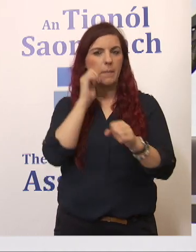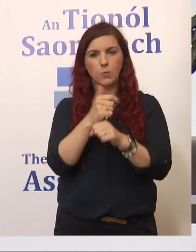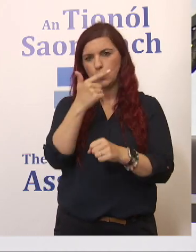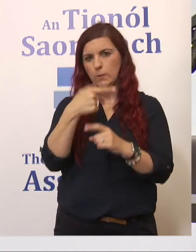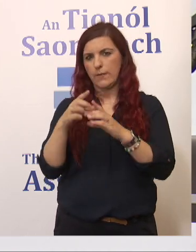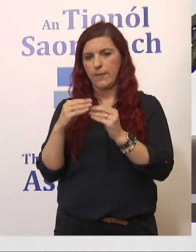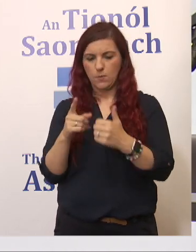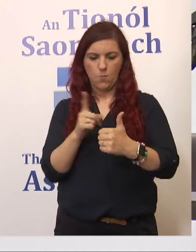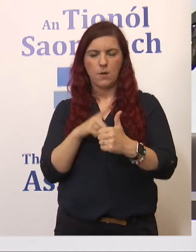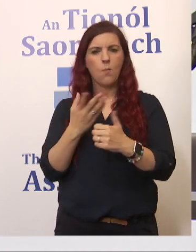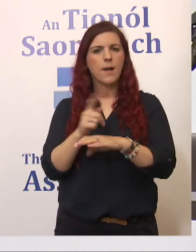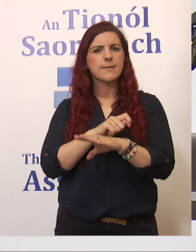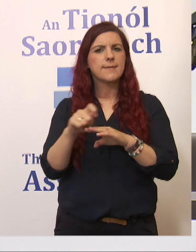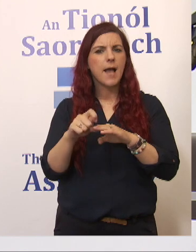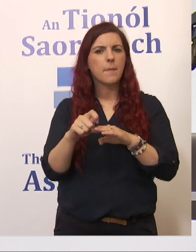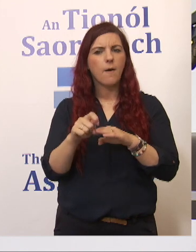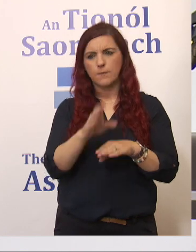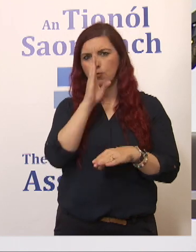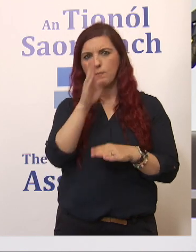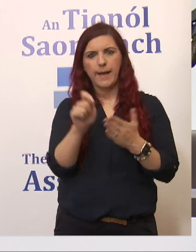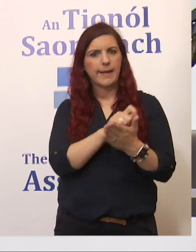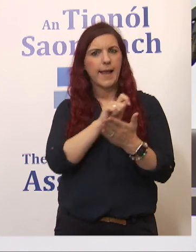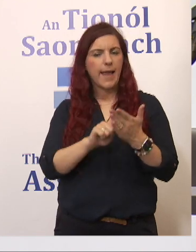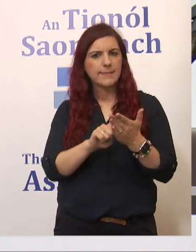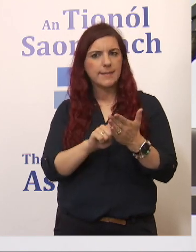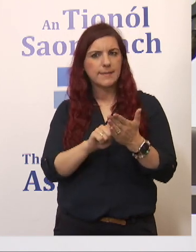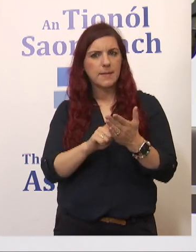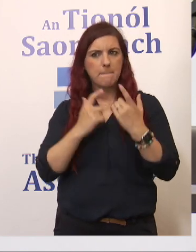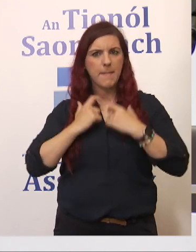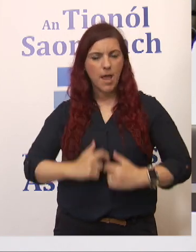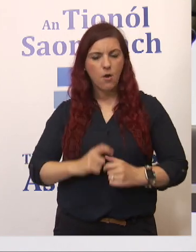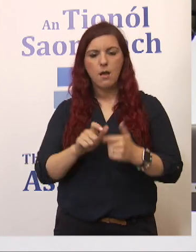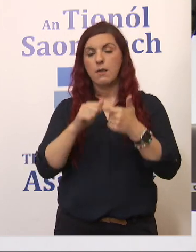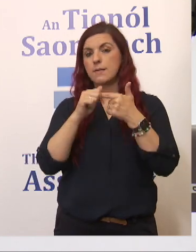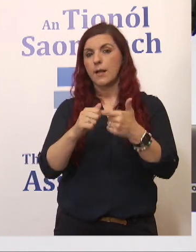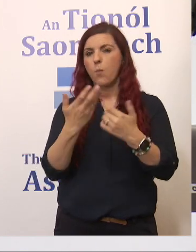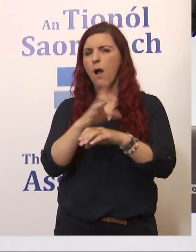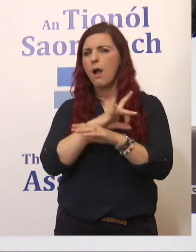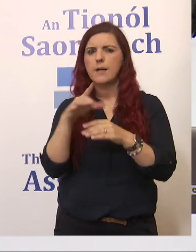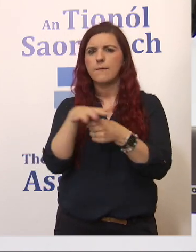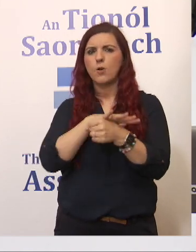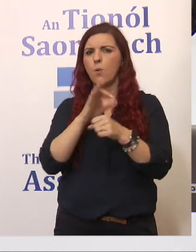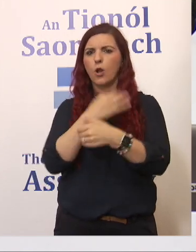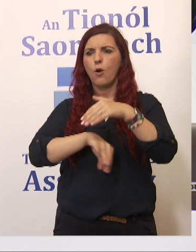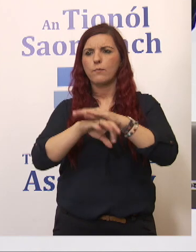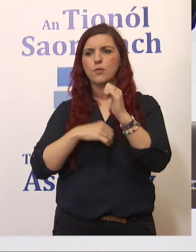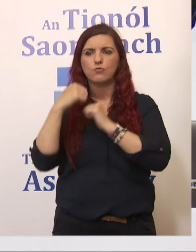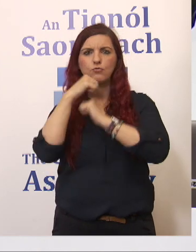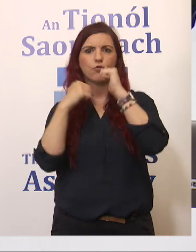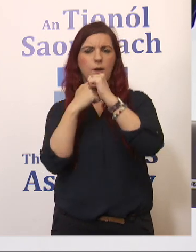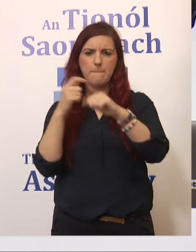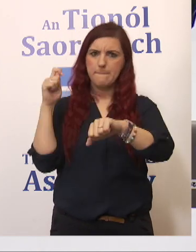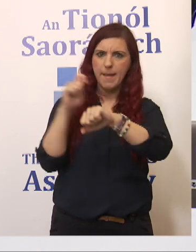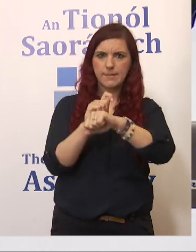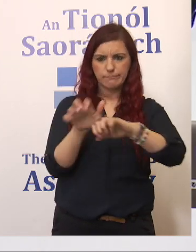is the type of directly elected mayor, and the second, the type of local government structures that are best suited